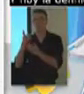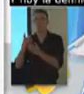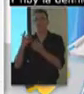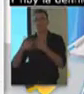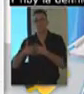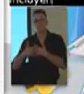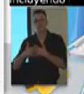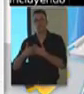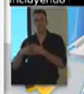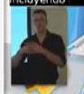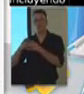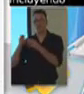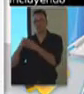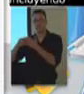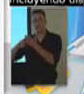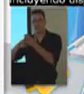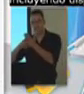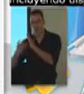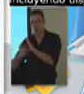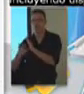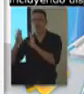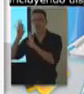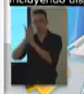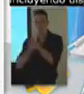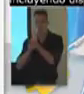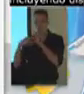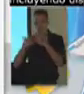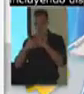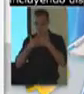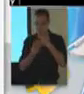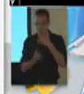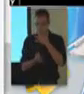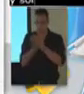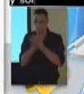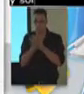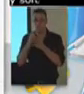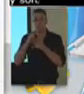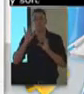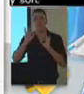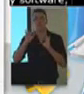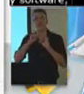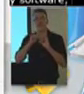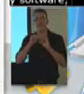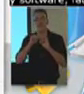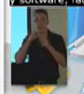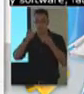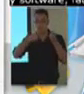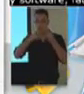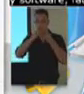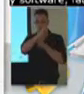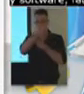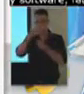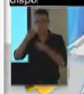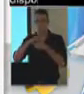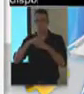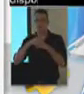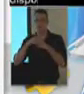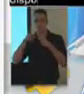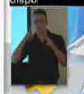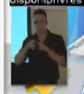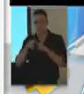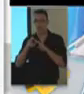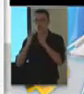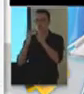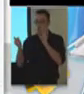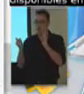means any product, including devices, equipment, instruments, technology and software, that are specifically manufactured or available